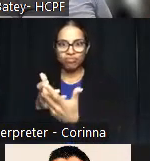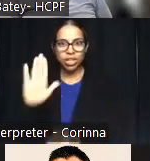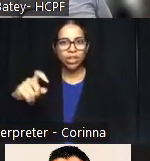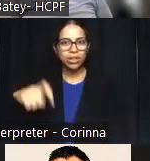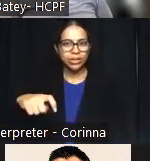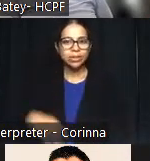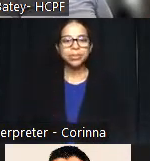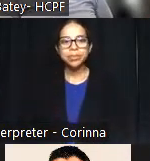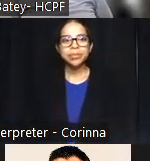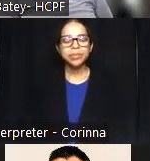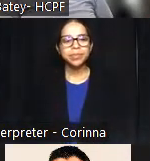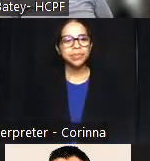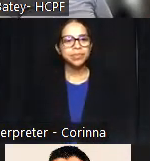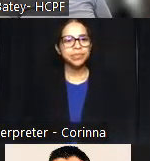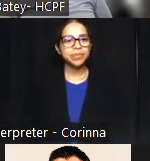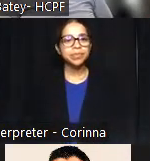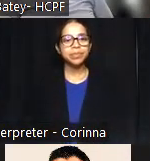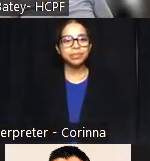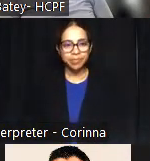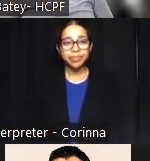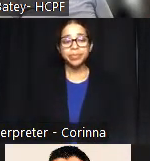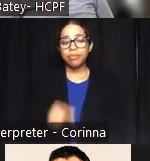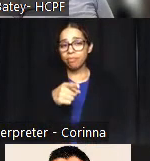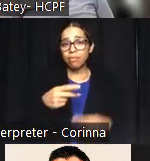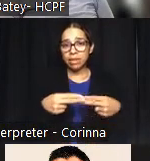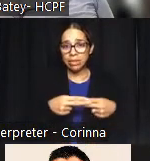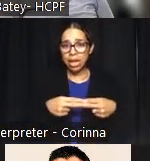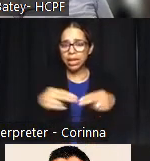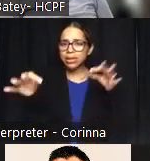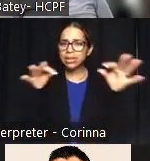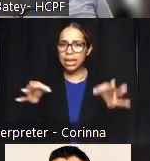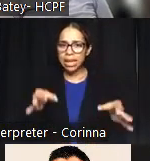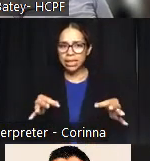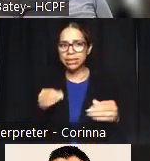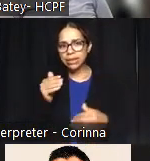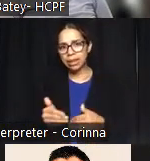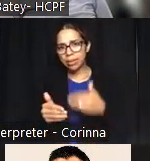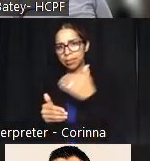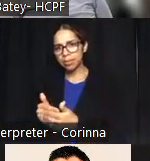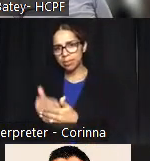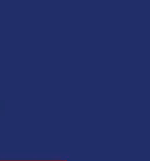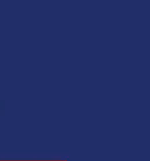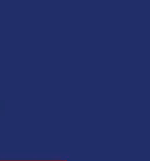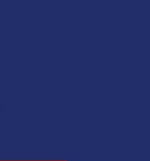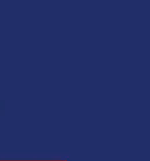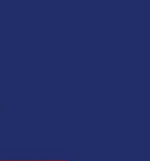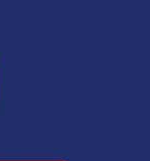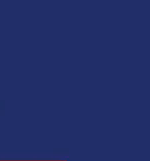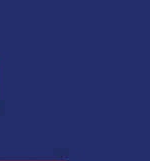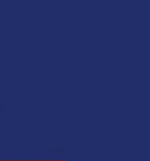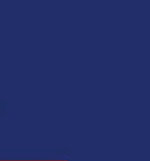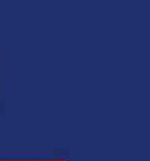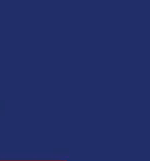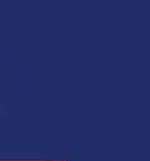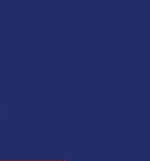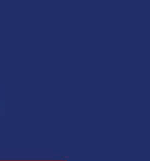Oops. So this slide talks about the steps to create a